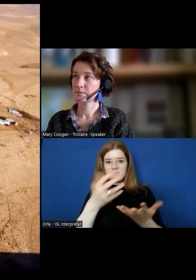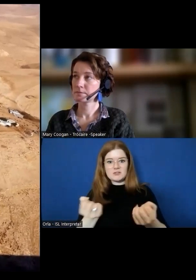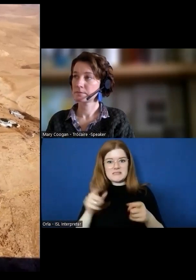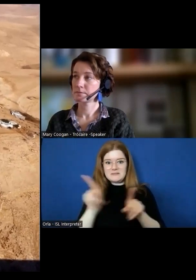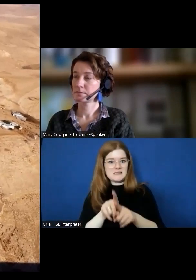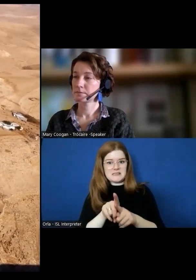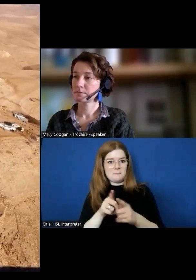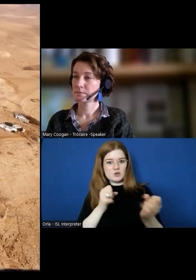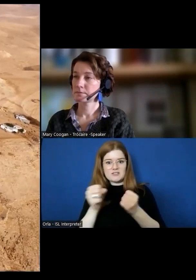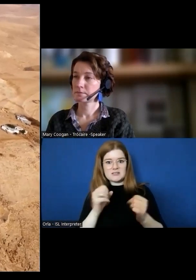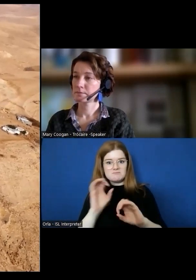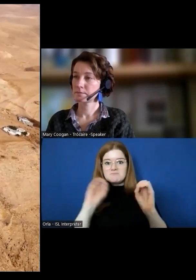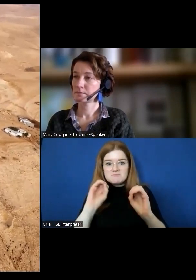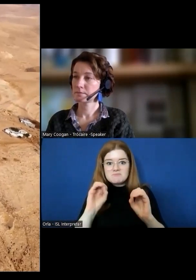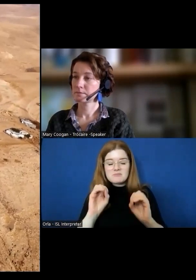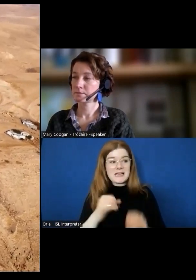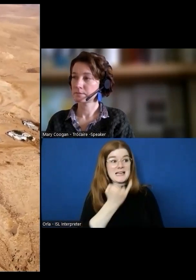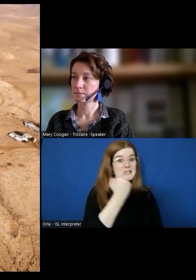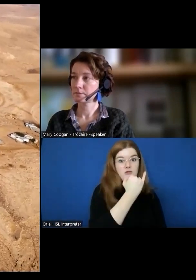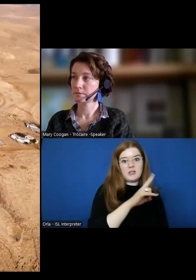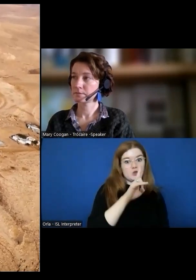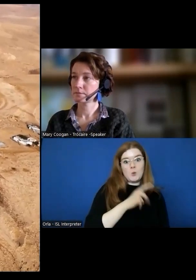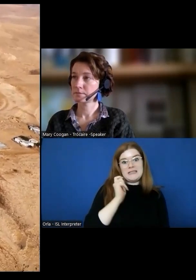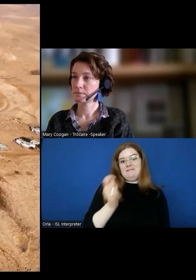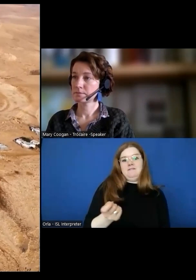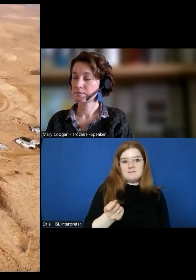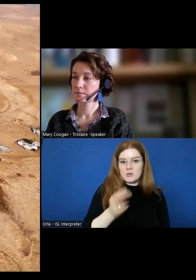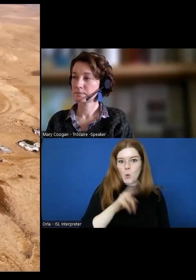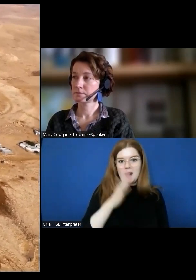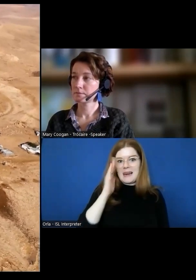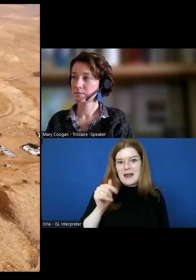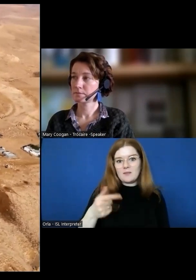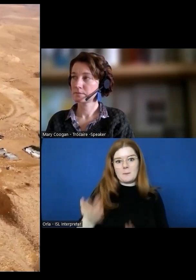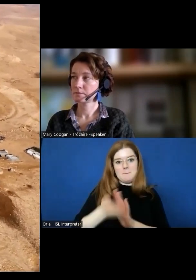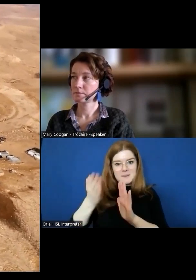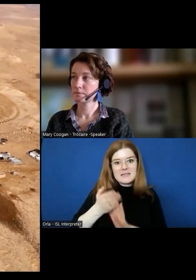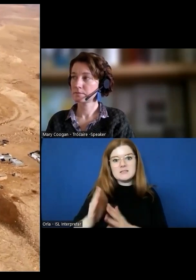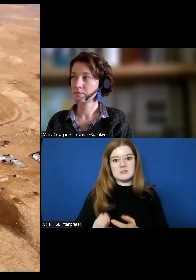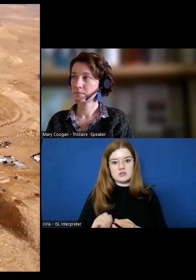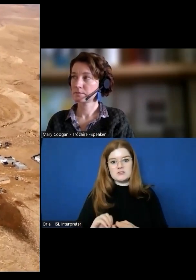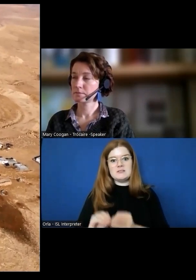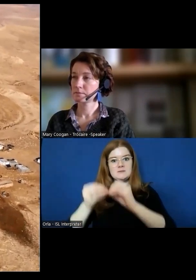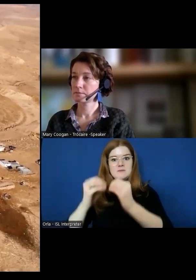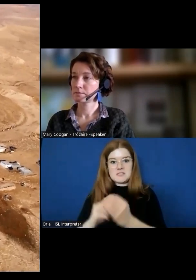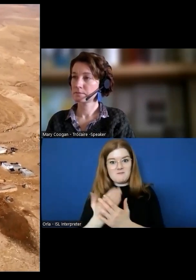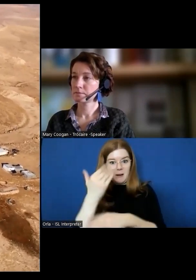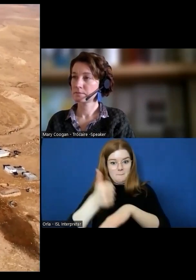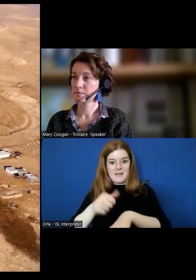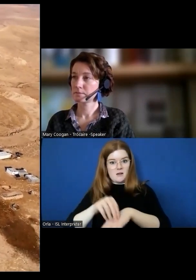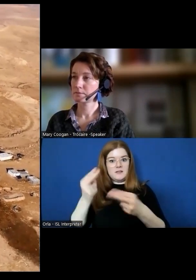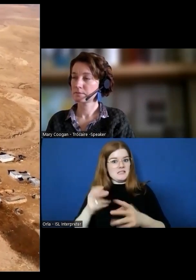same services. Israel does not allow them, for example, to build, construct and develop according to the needs of the